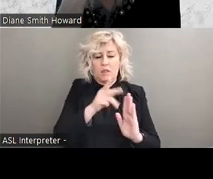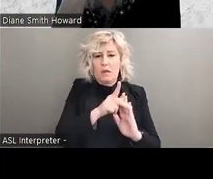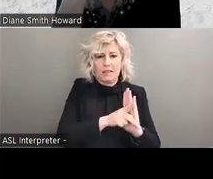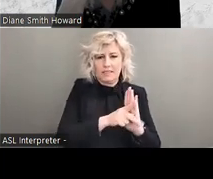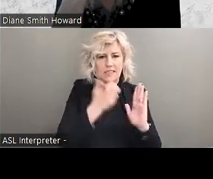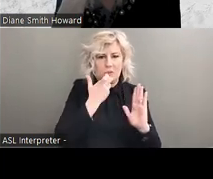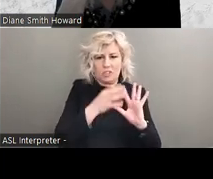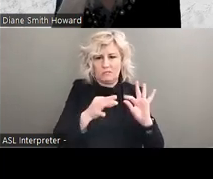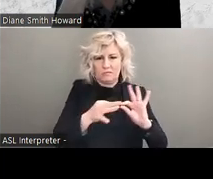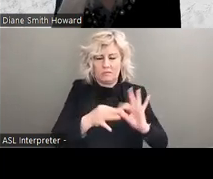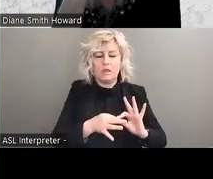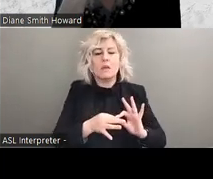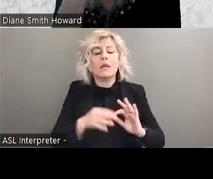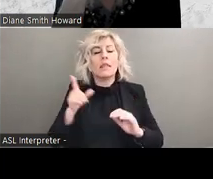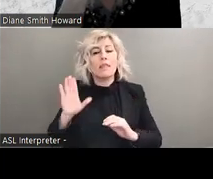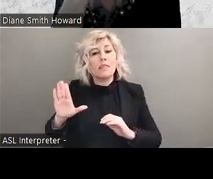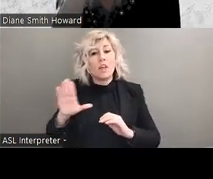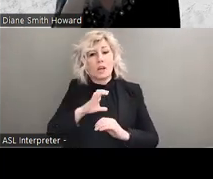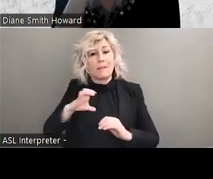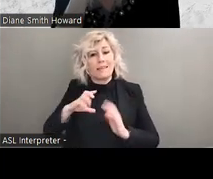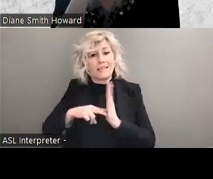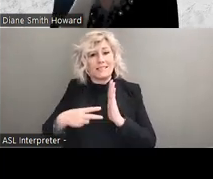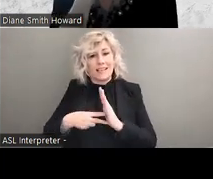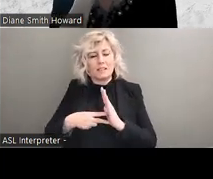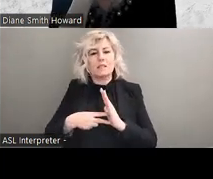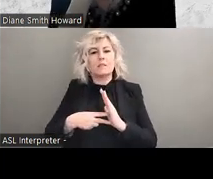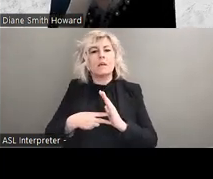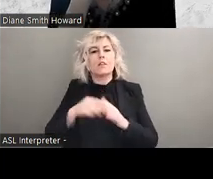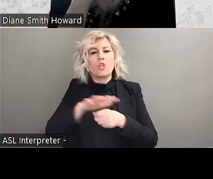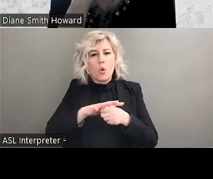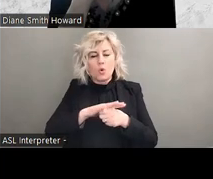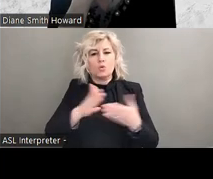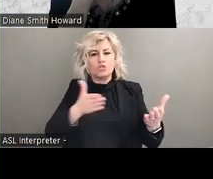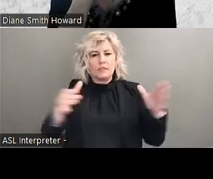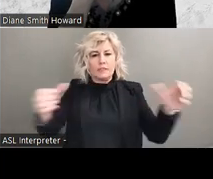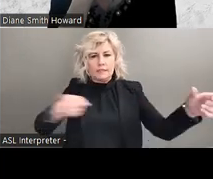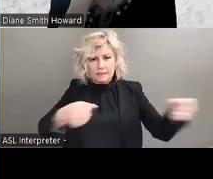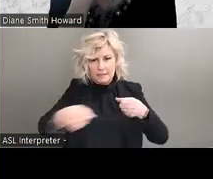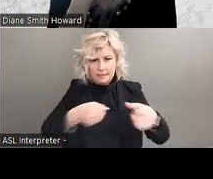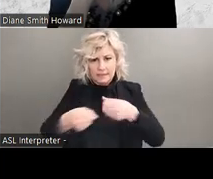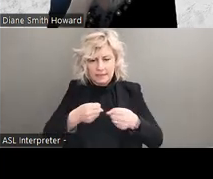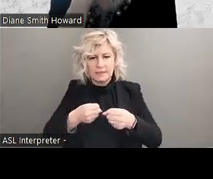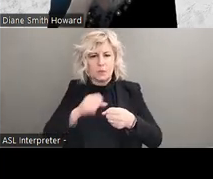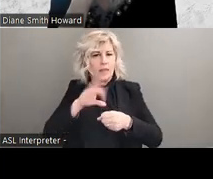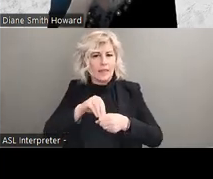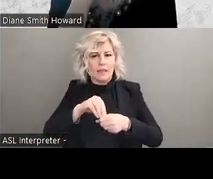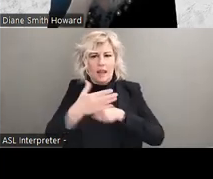its intent was to bring together local service agencies in a county